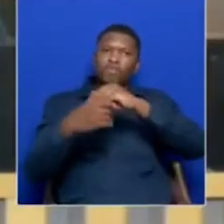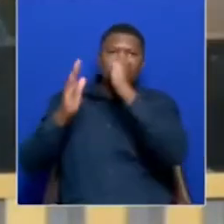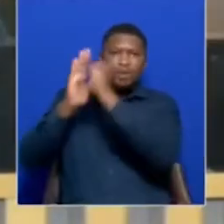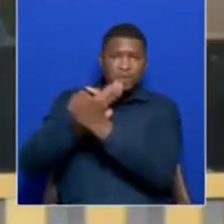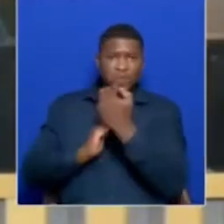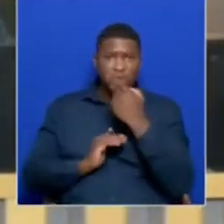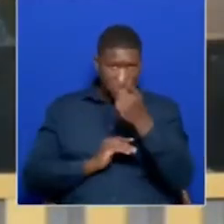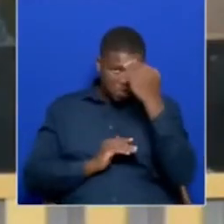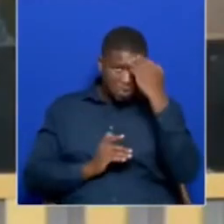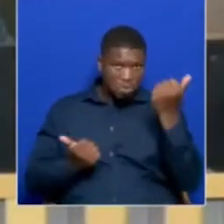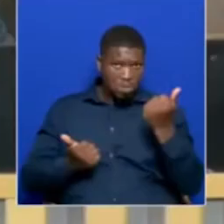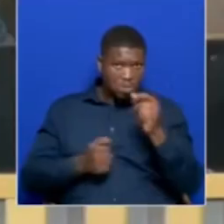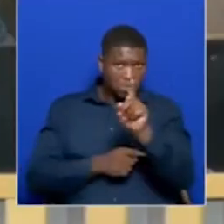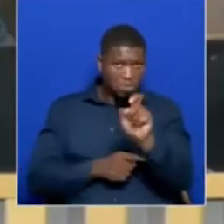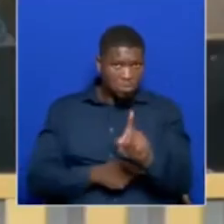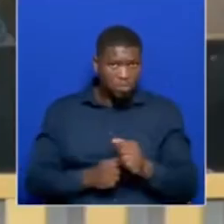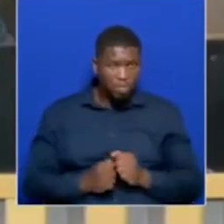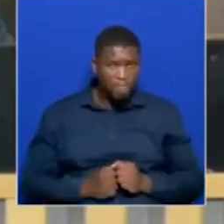Chair,